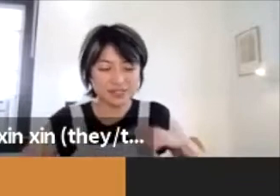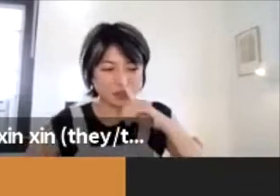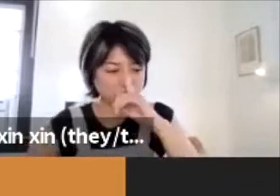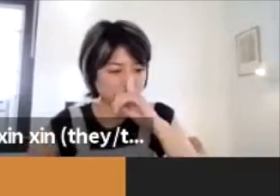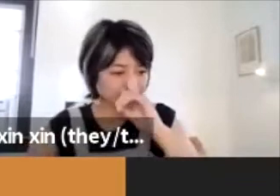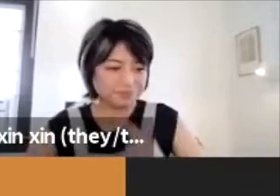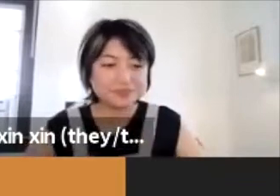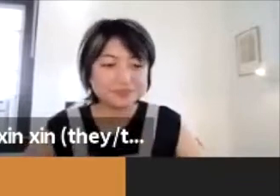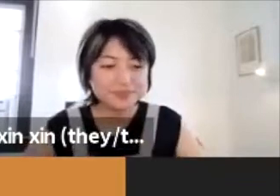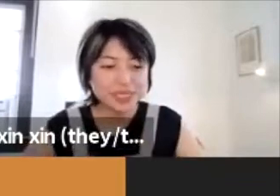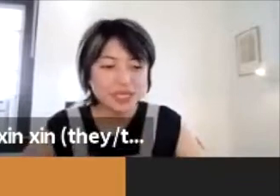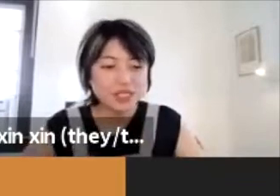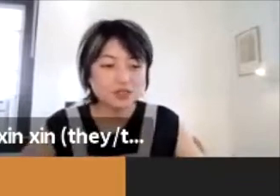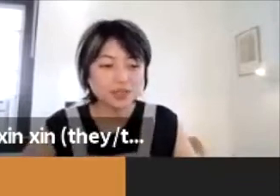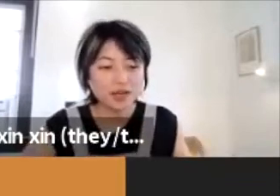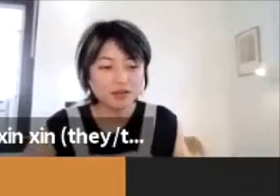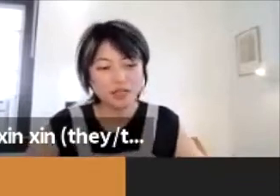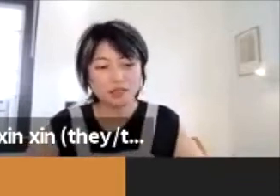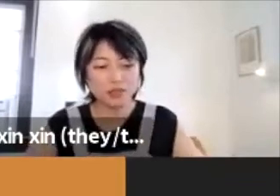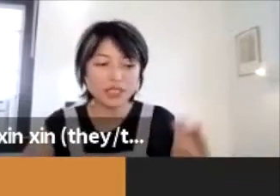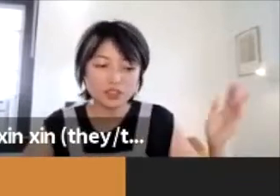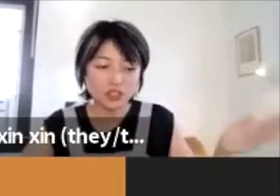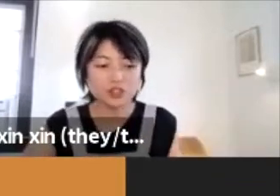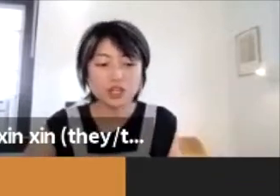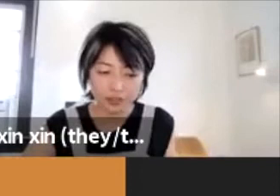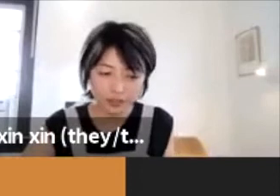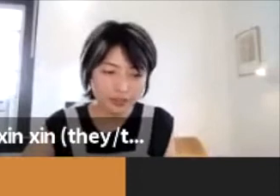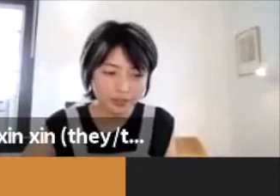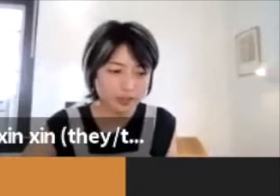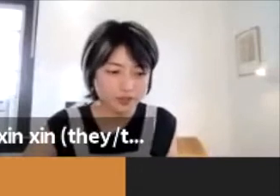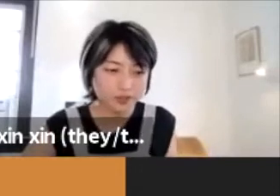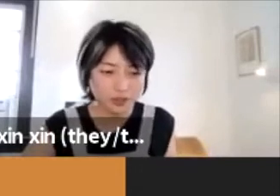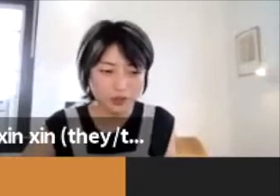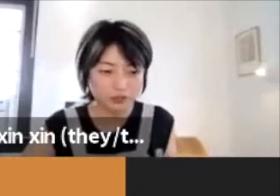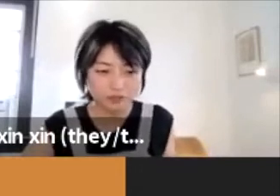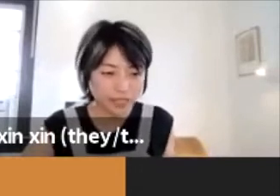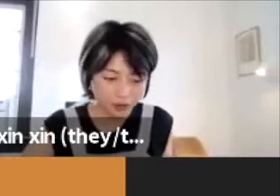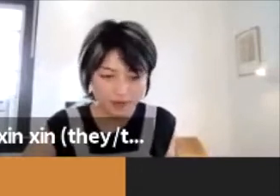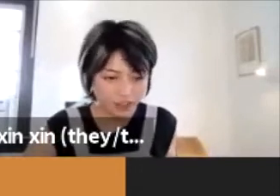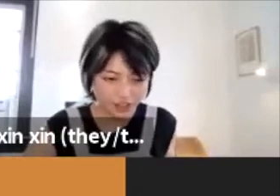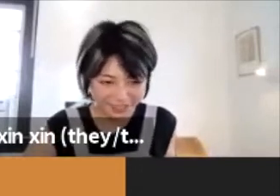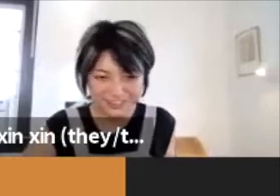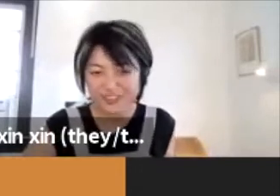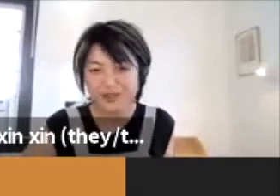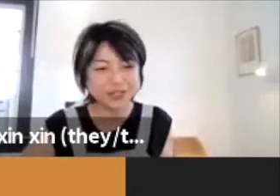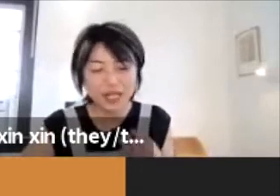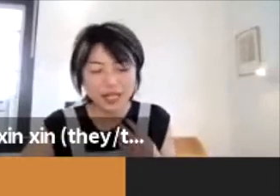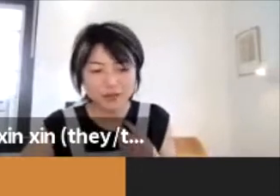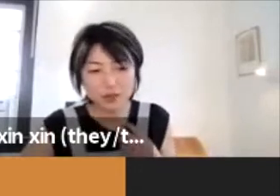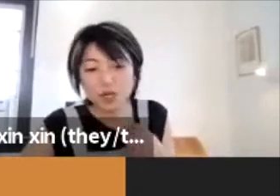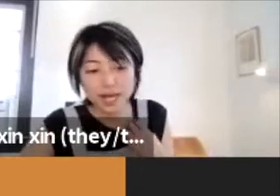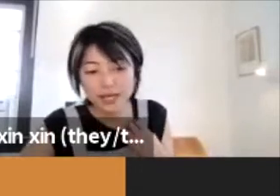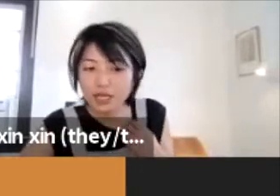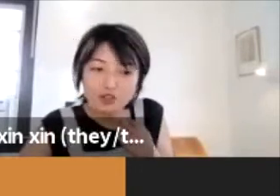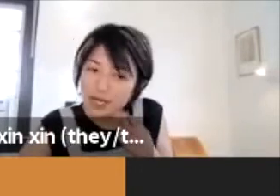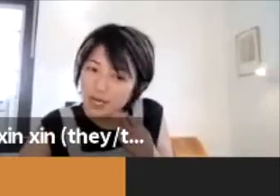Okay, so so now you can also change your color if you don't like your avatar color, or if